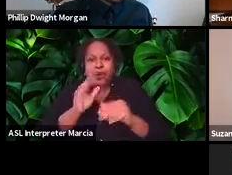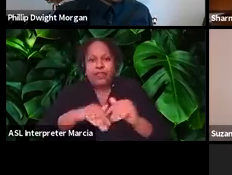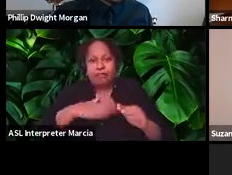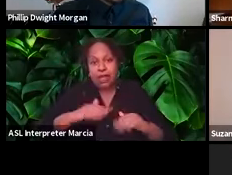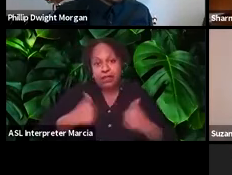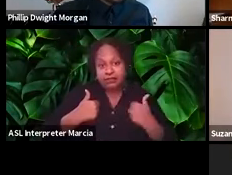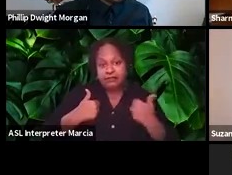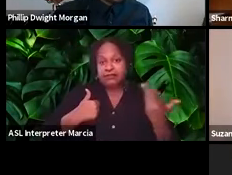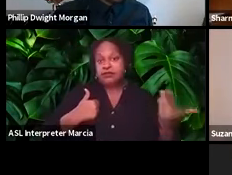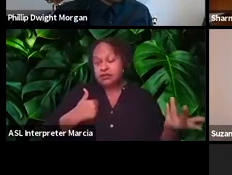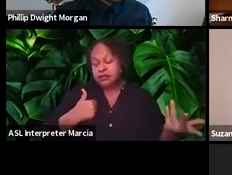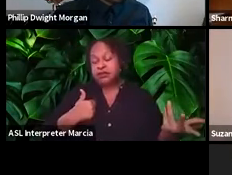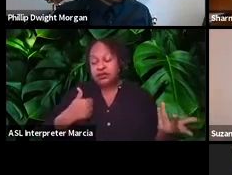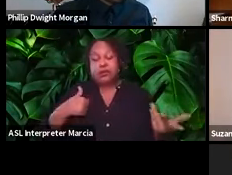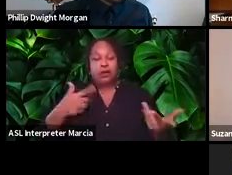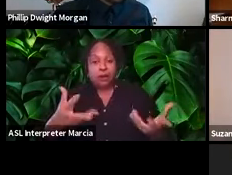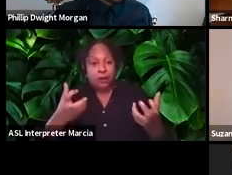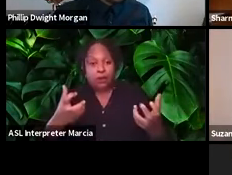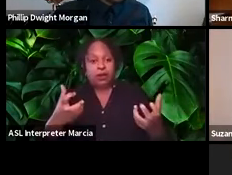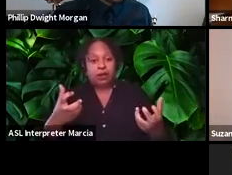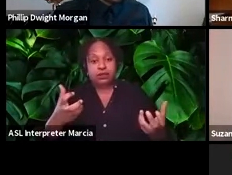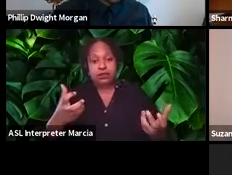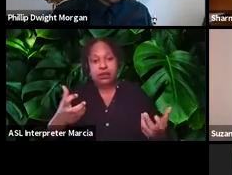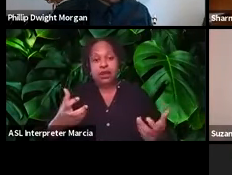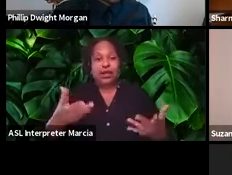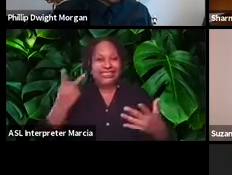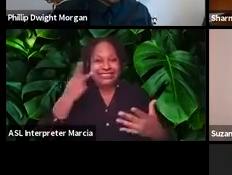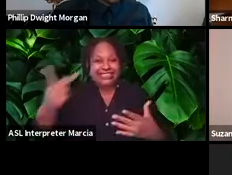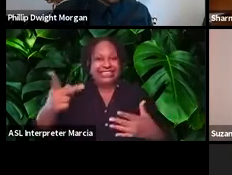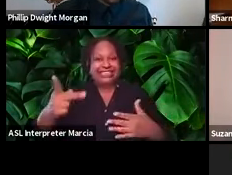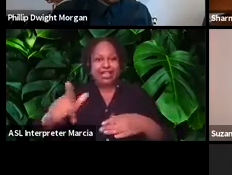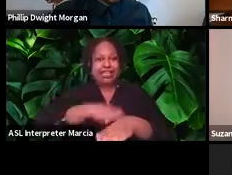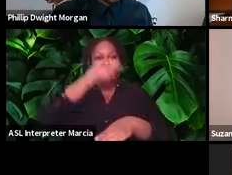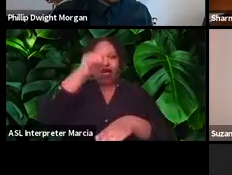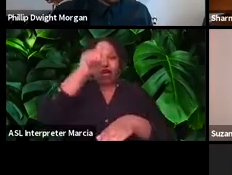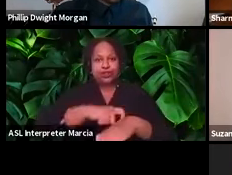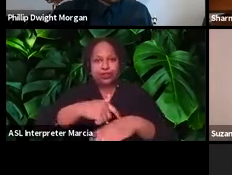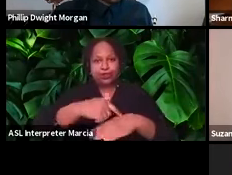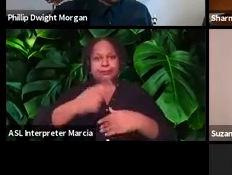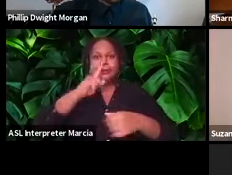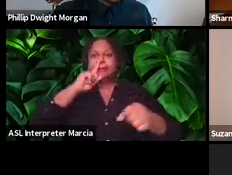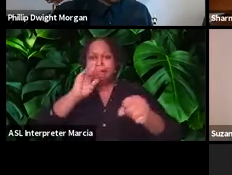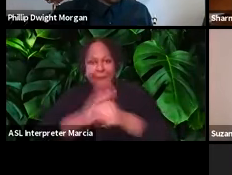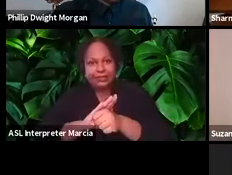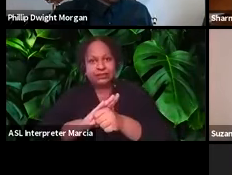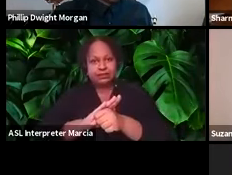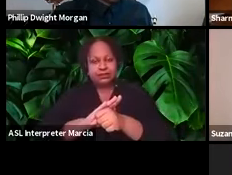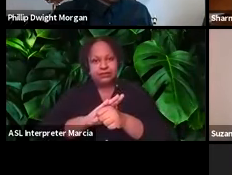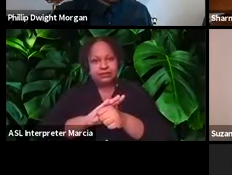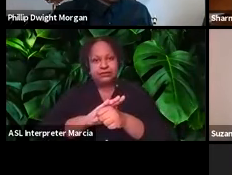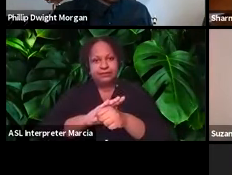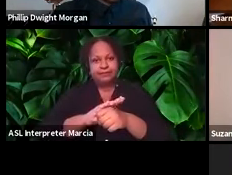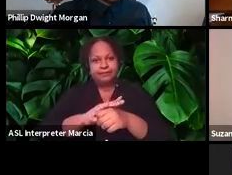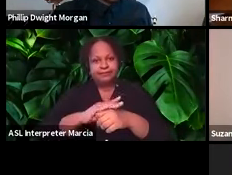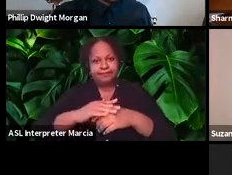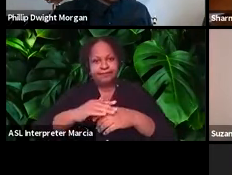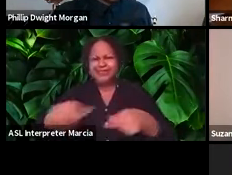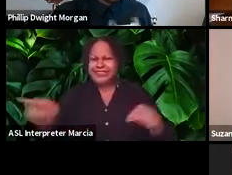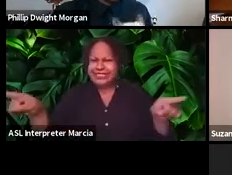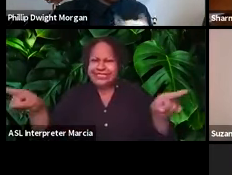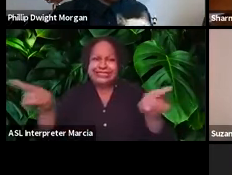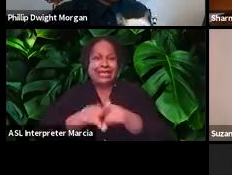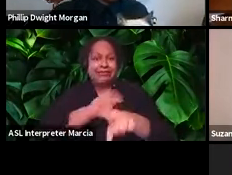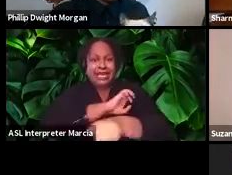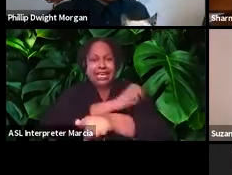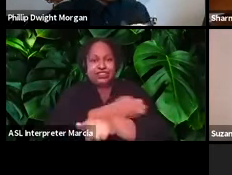for is that, are those long-term commitments. With this same energy that you have